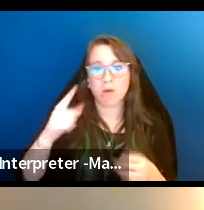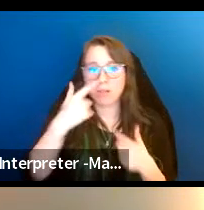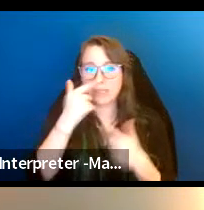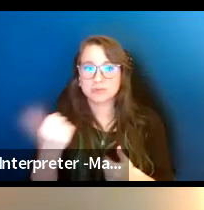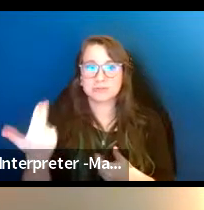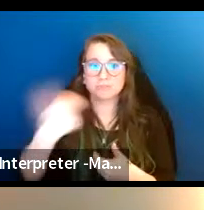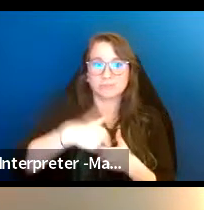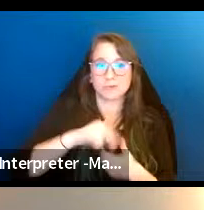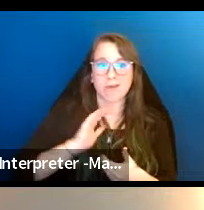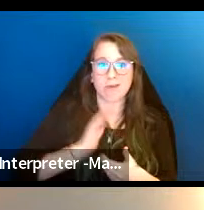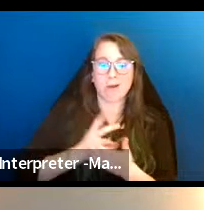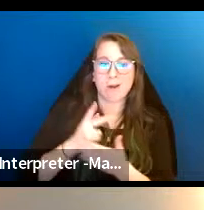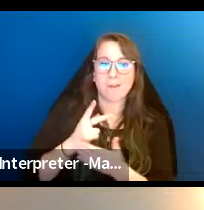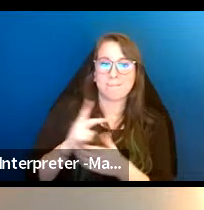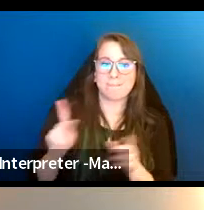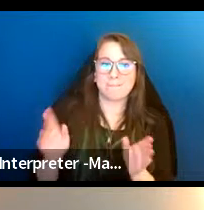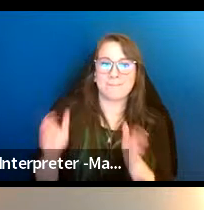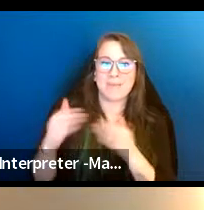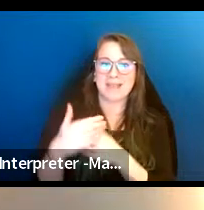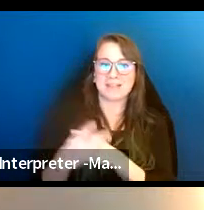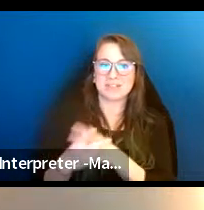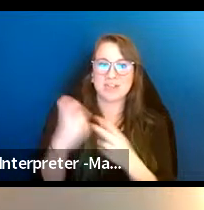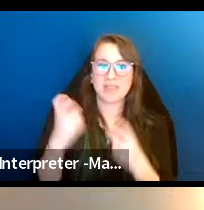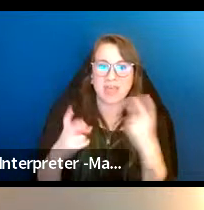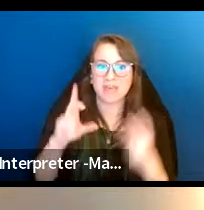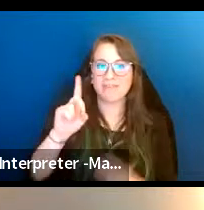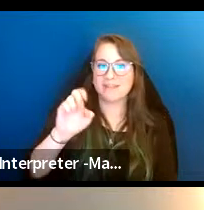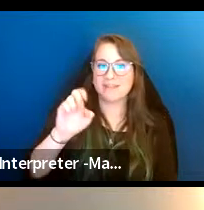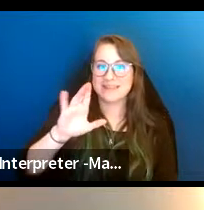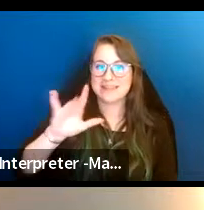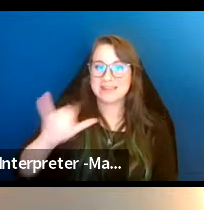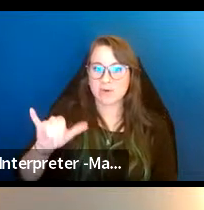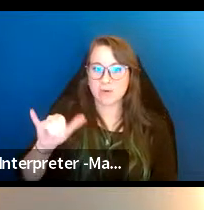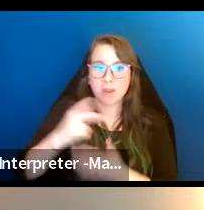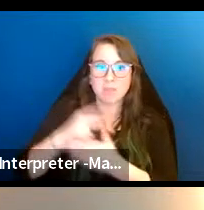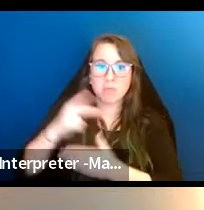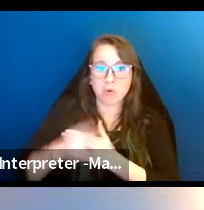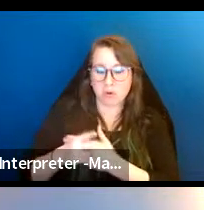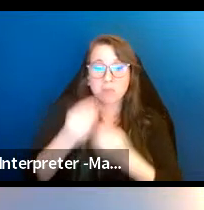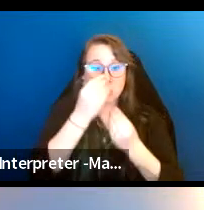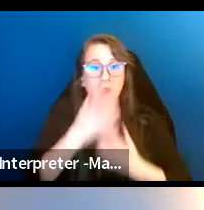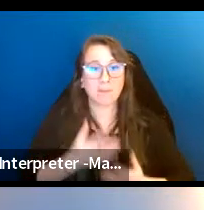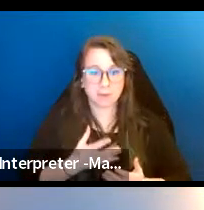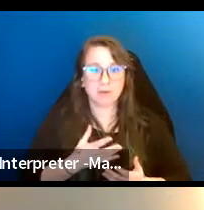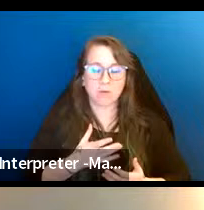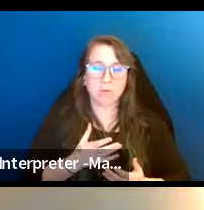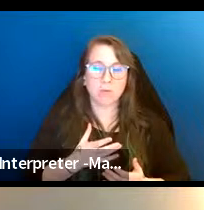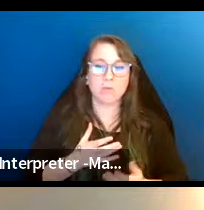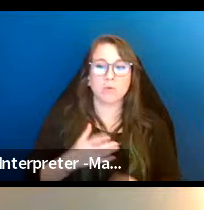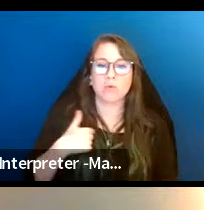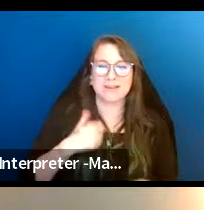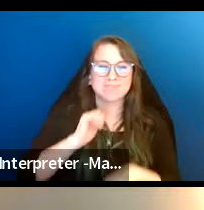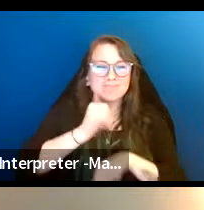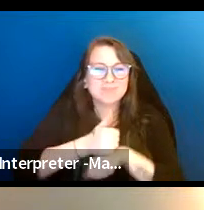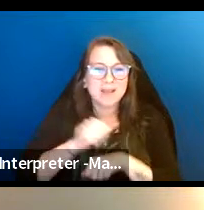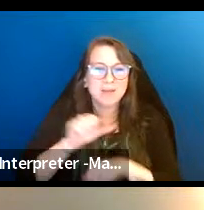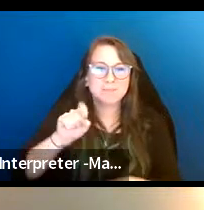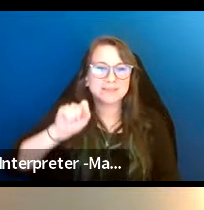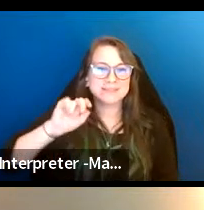theft decoy program, to either let myself or the commander know. This is basically where we set up a sting